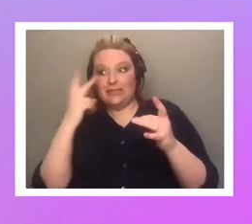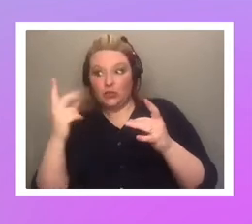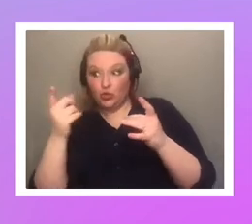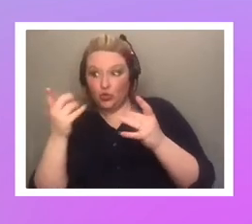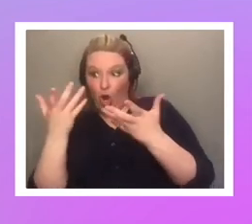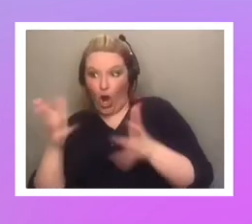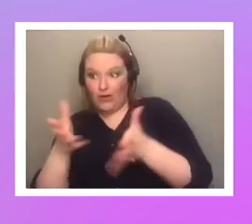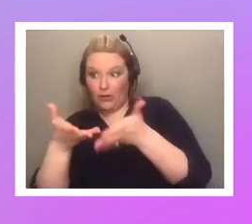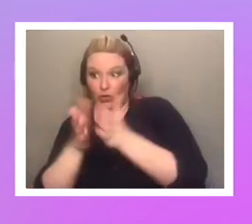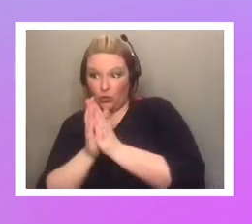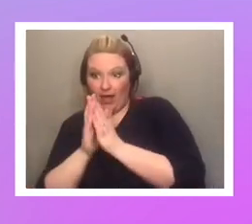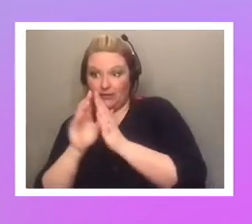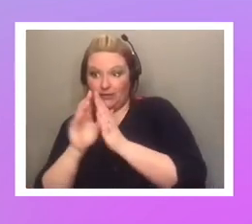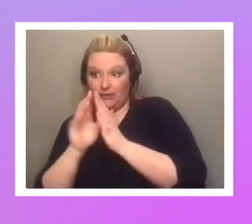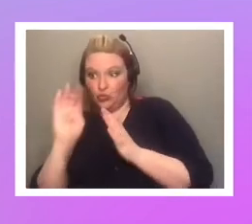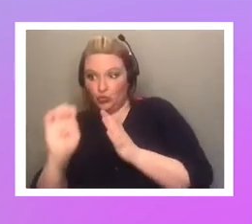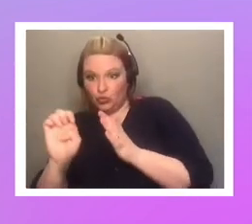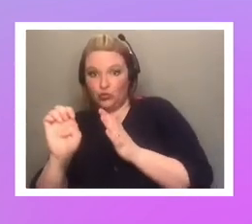from your OS. And